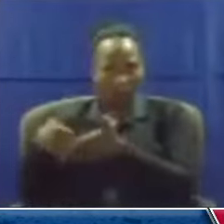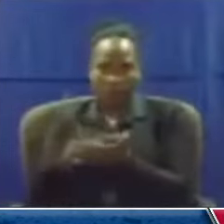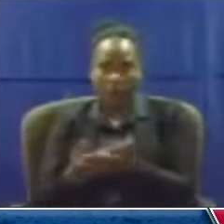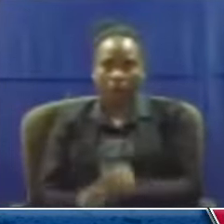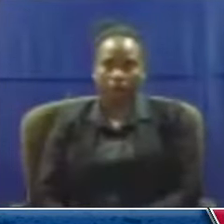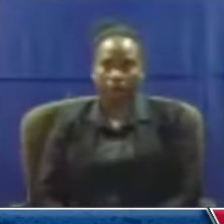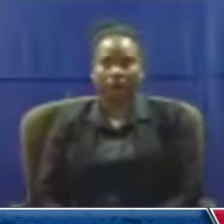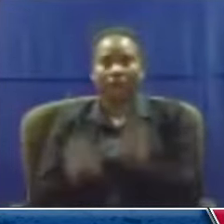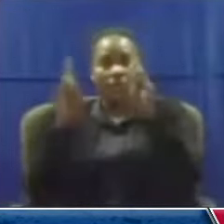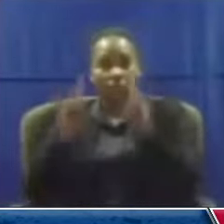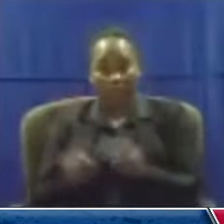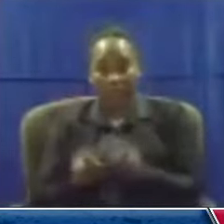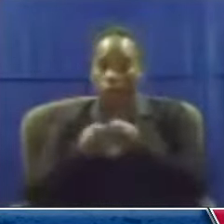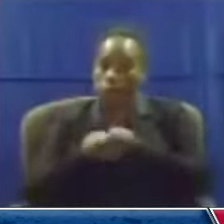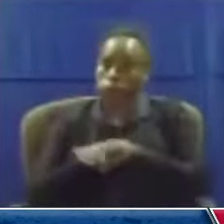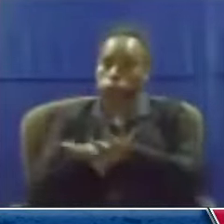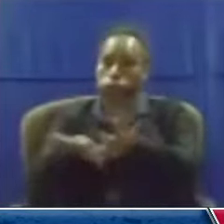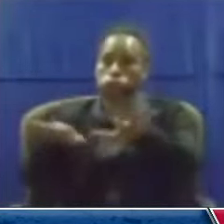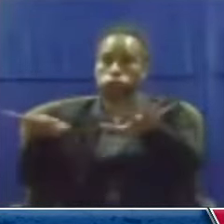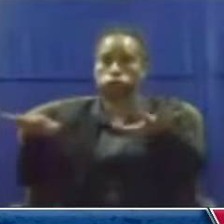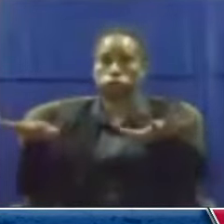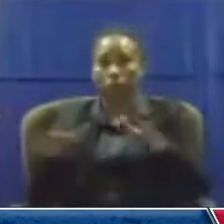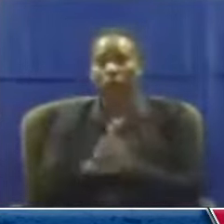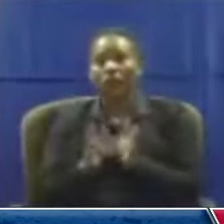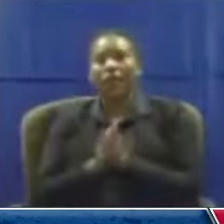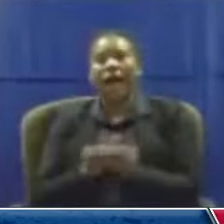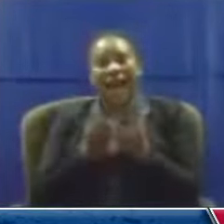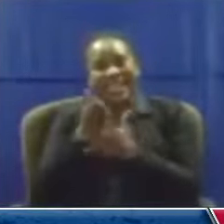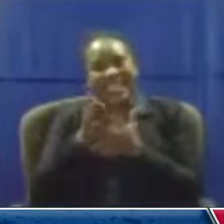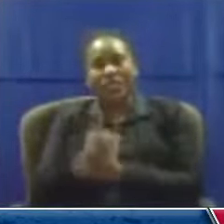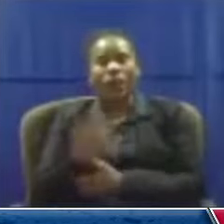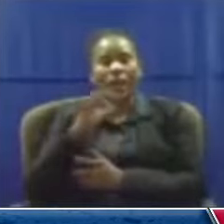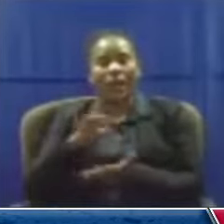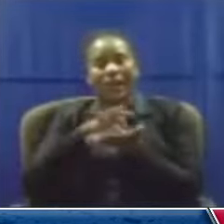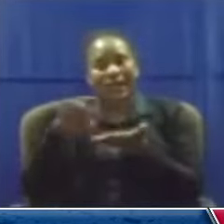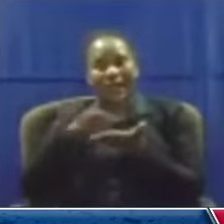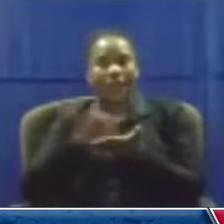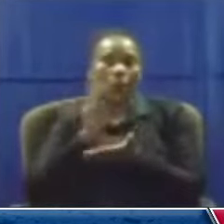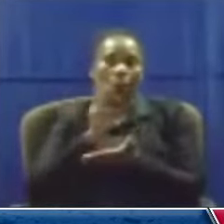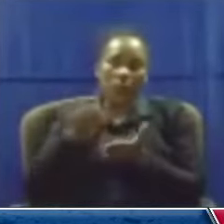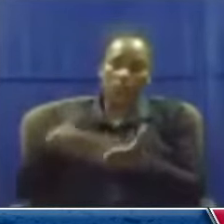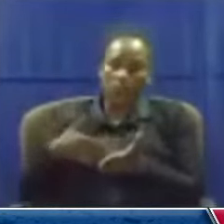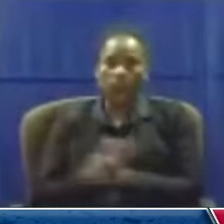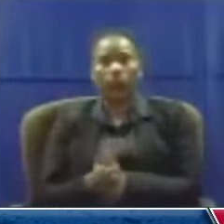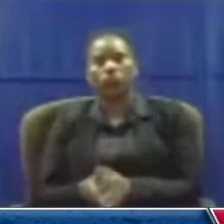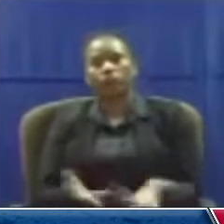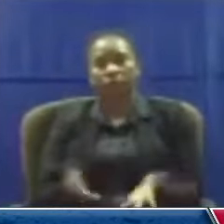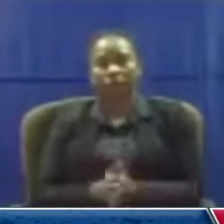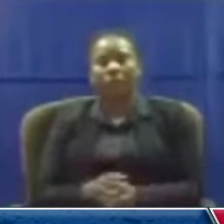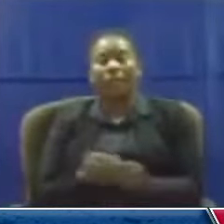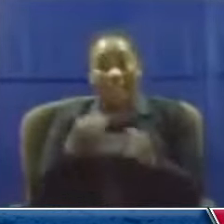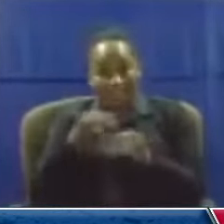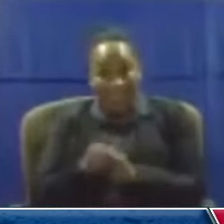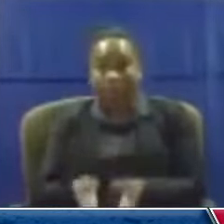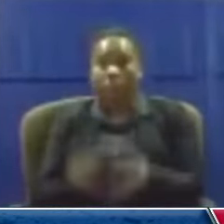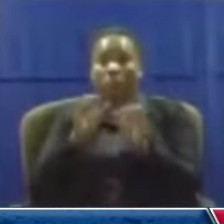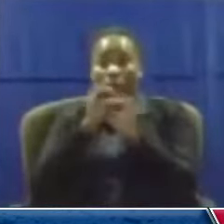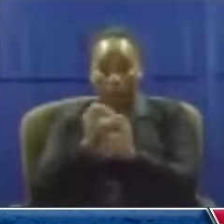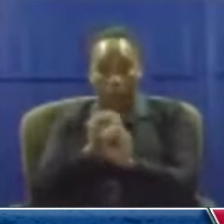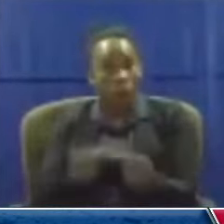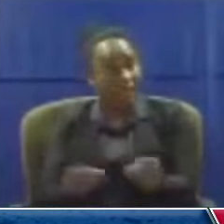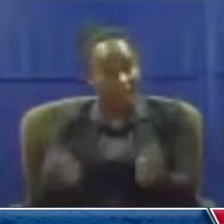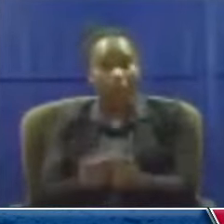Mr. President, if widespread access to clean water is not restored quickly, we are going to see the outbreak of a second disaster